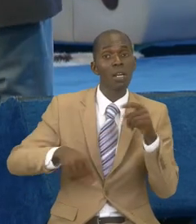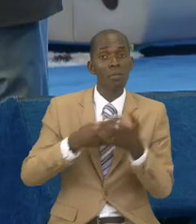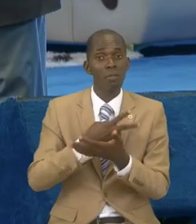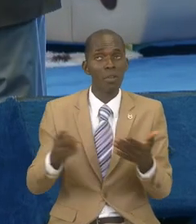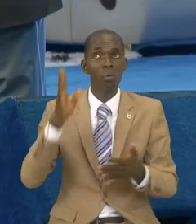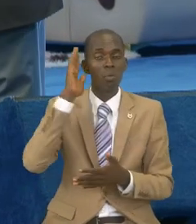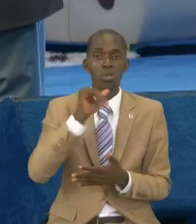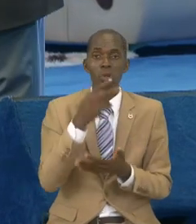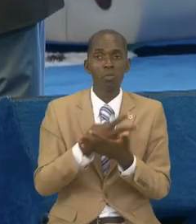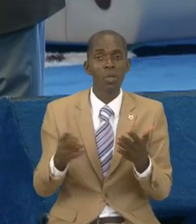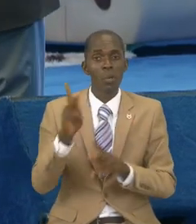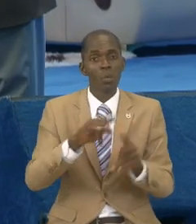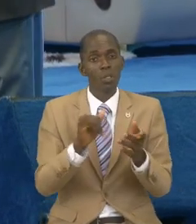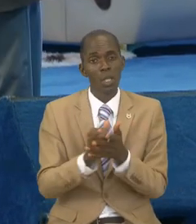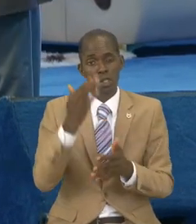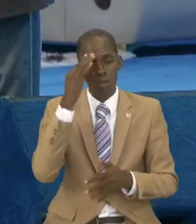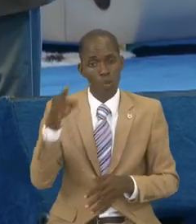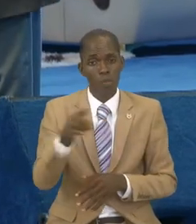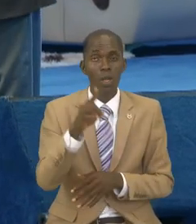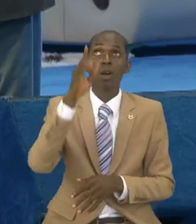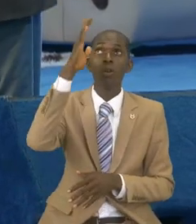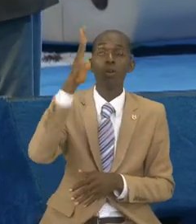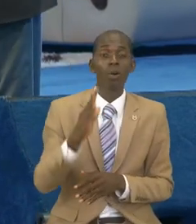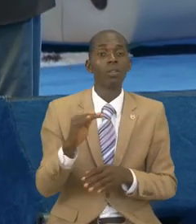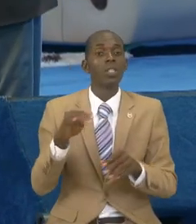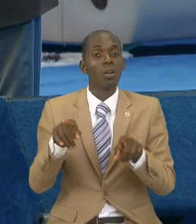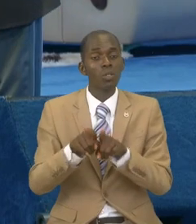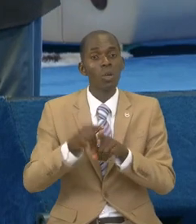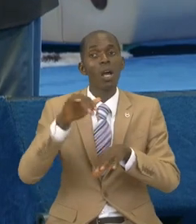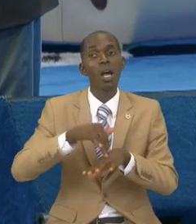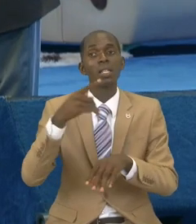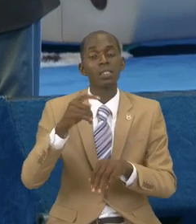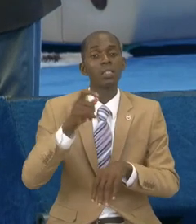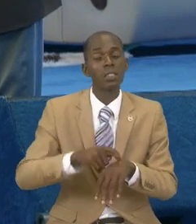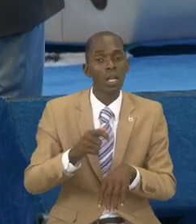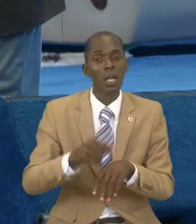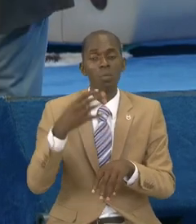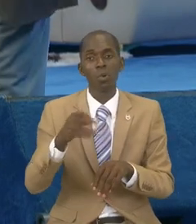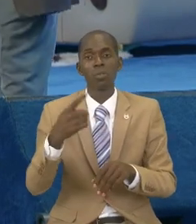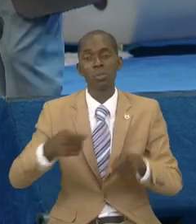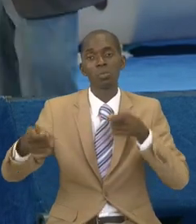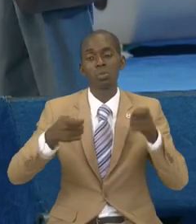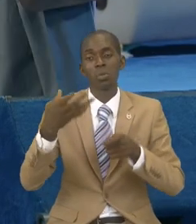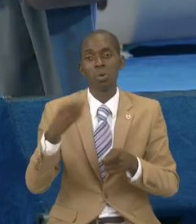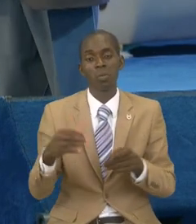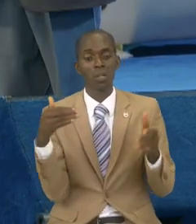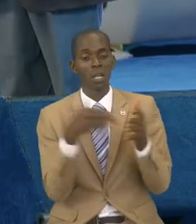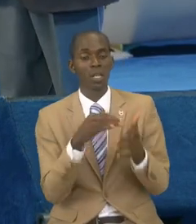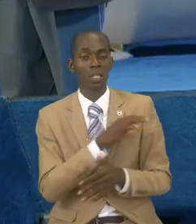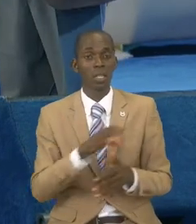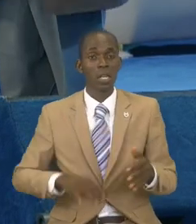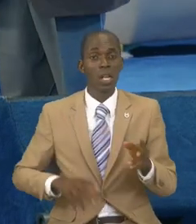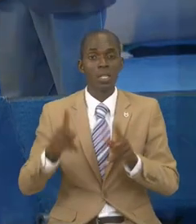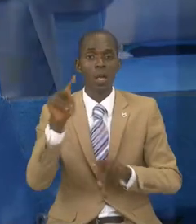the people that do know their God. Even at the time of the reign of the Antichrist, the people that do know